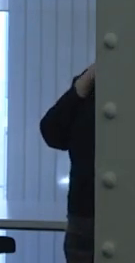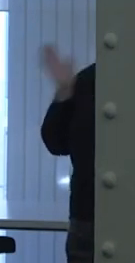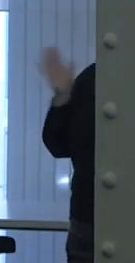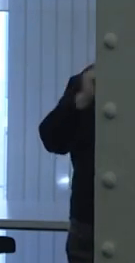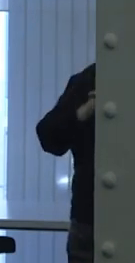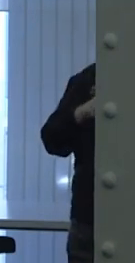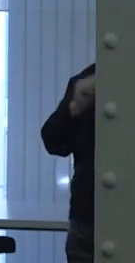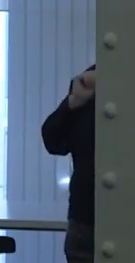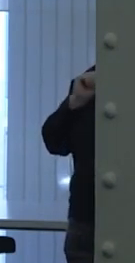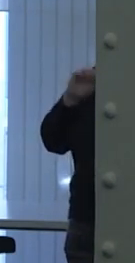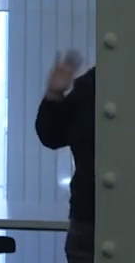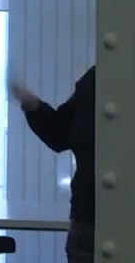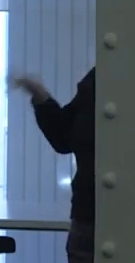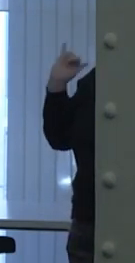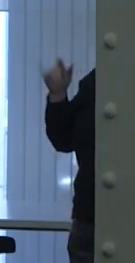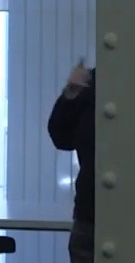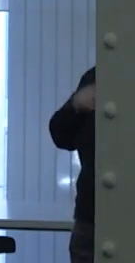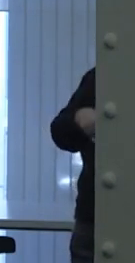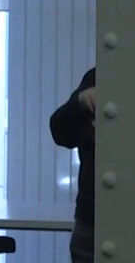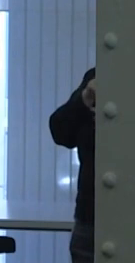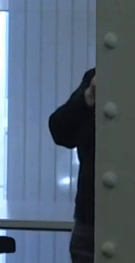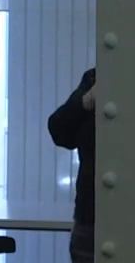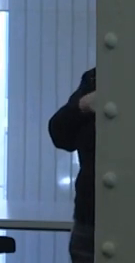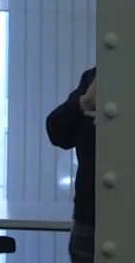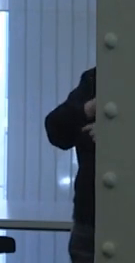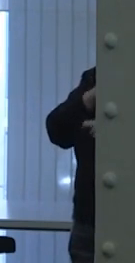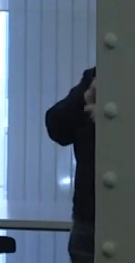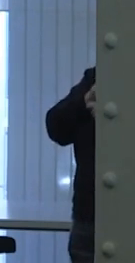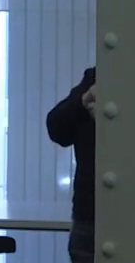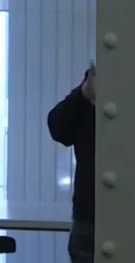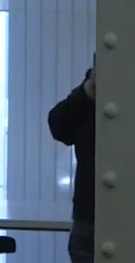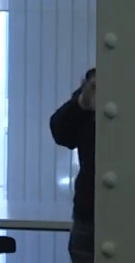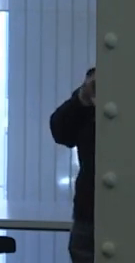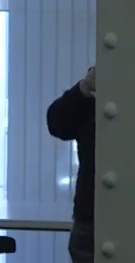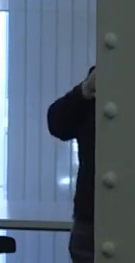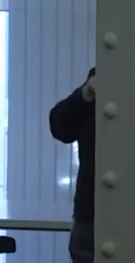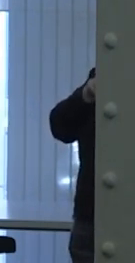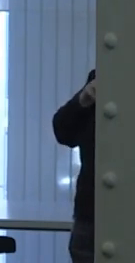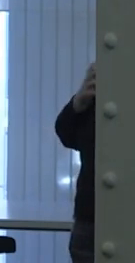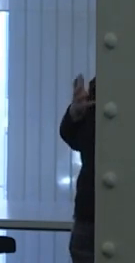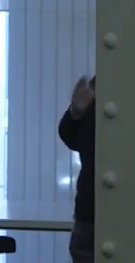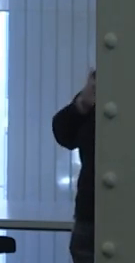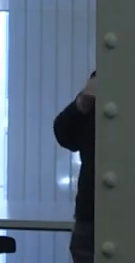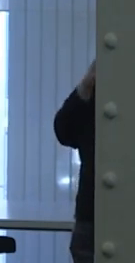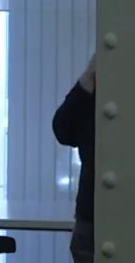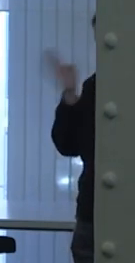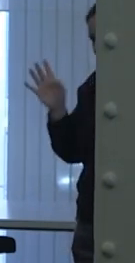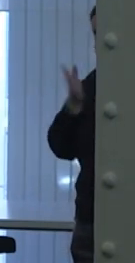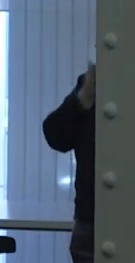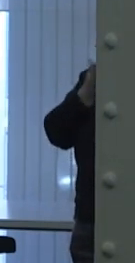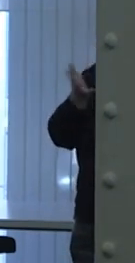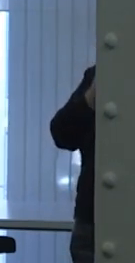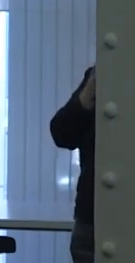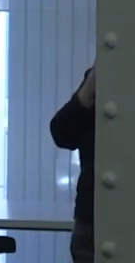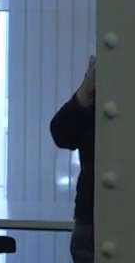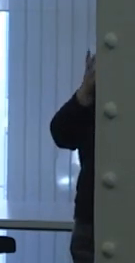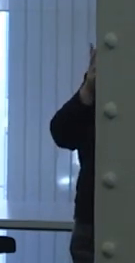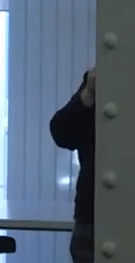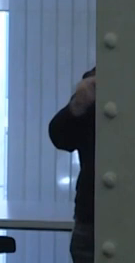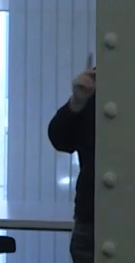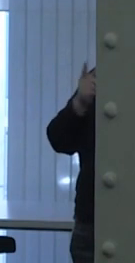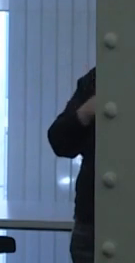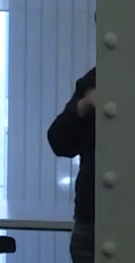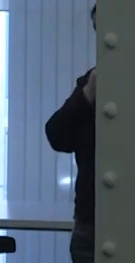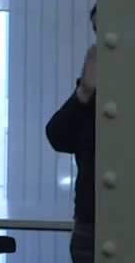day, that's the work of intersectionality, is how do we have those conversations that make folks uncomfortable?